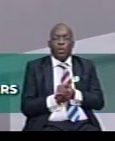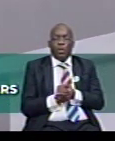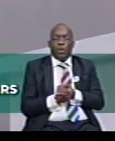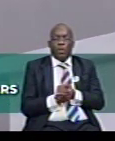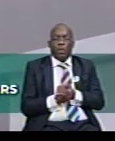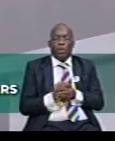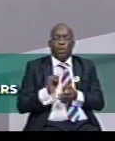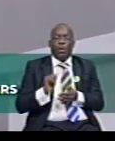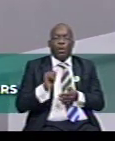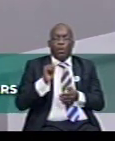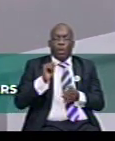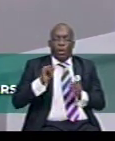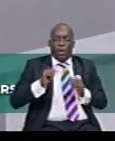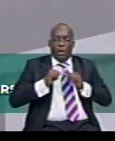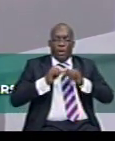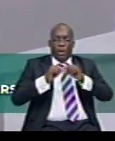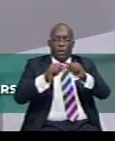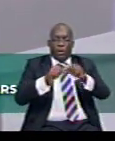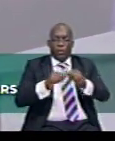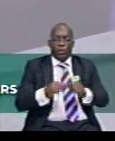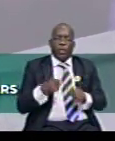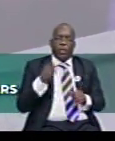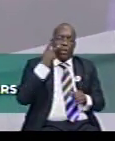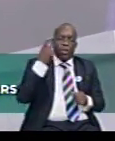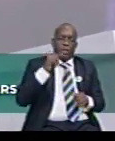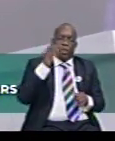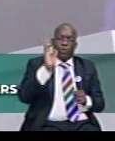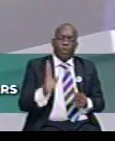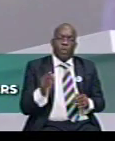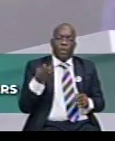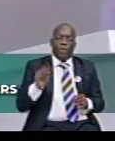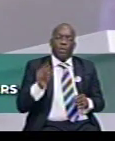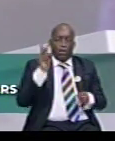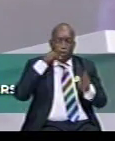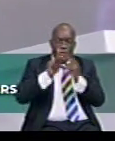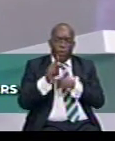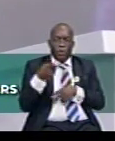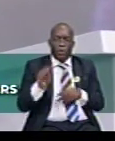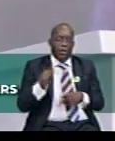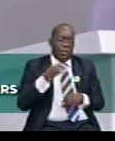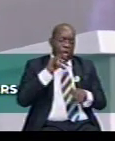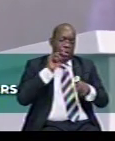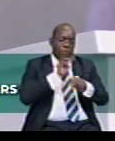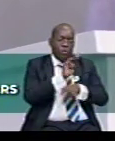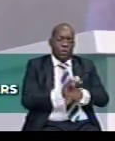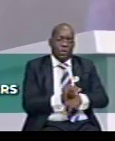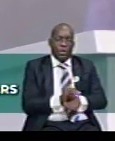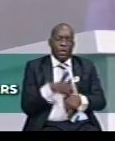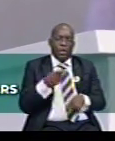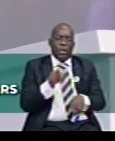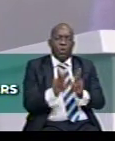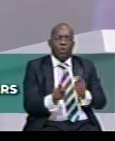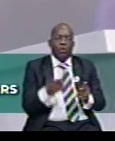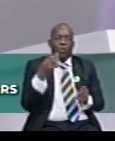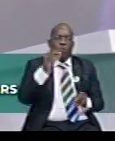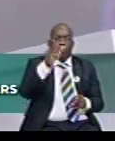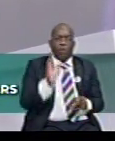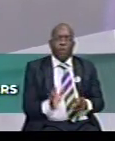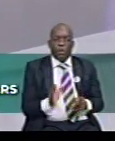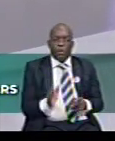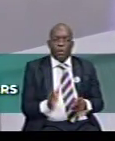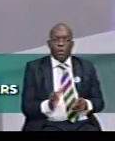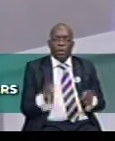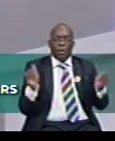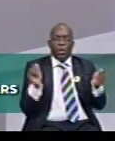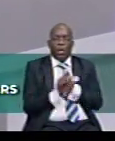the preachers, the prophets, the ministers, the people of God that